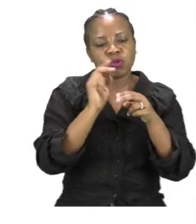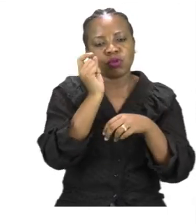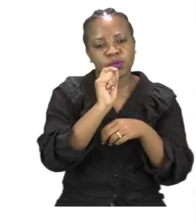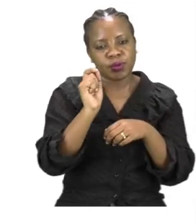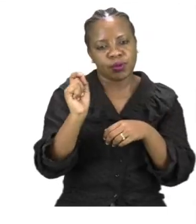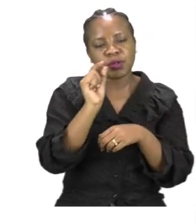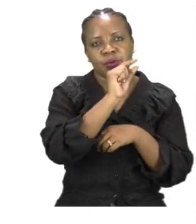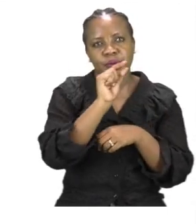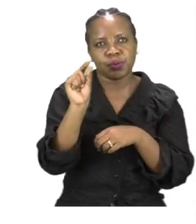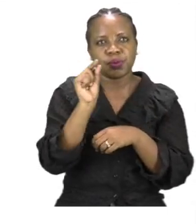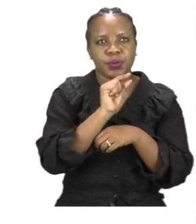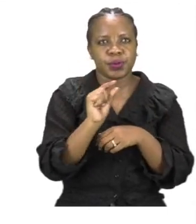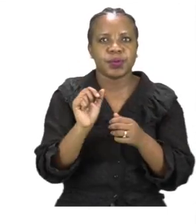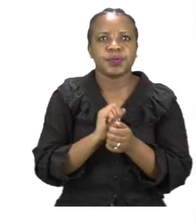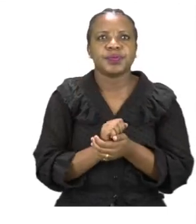the words together.